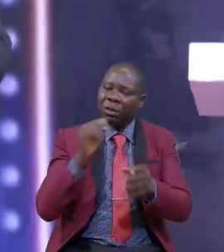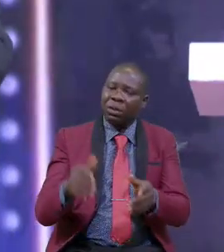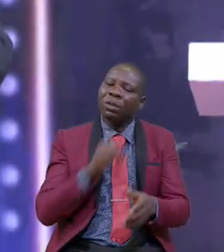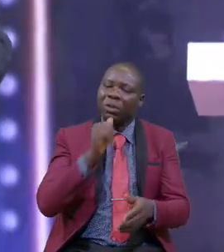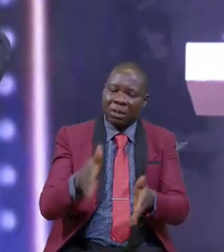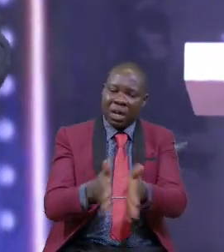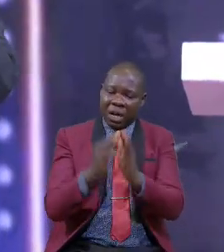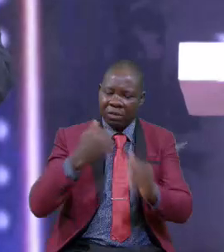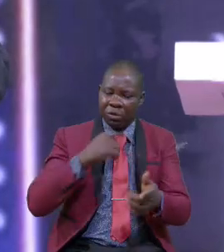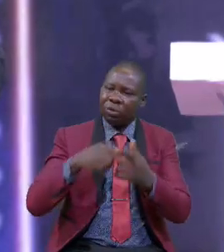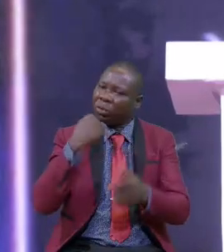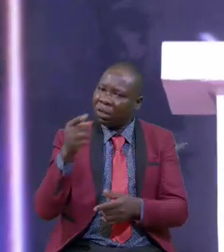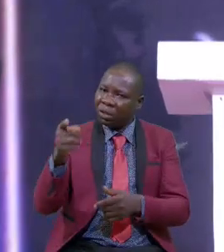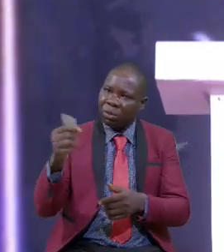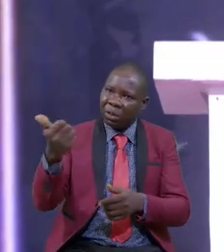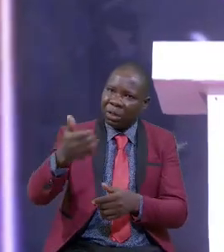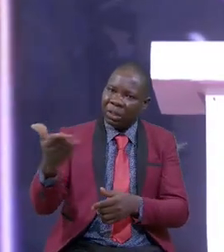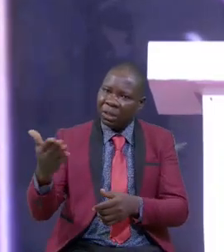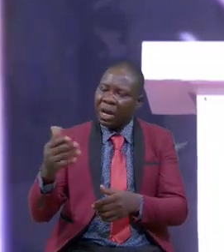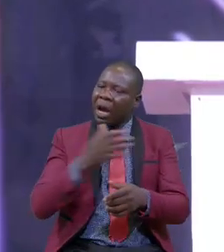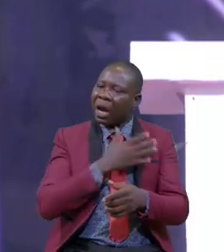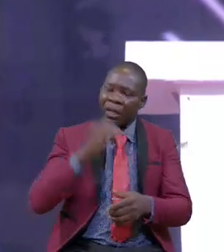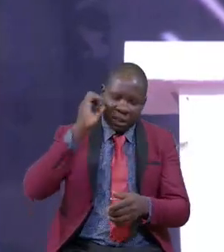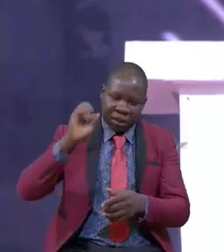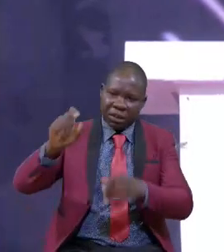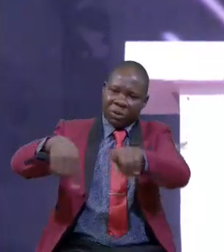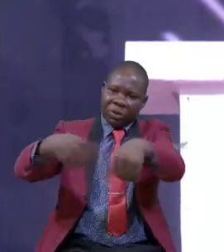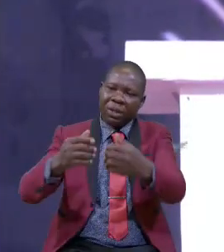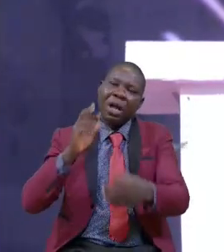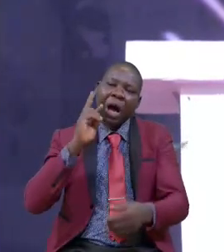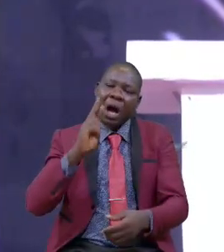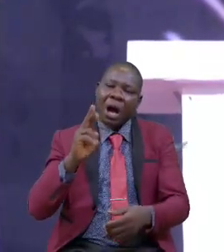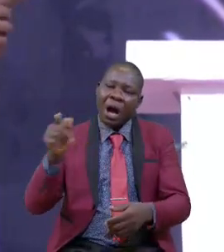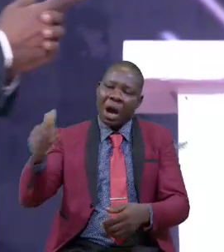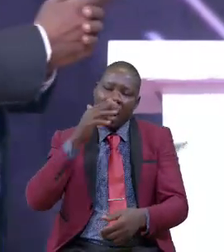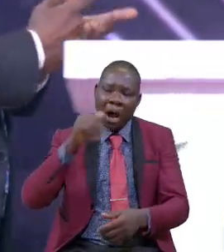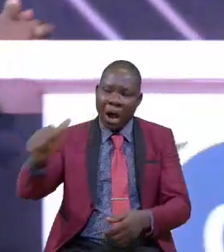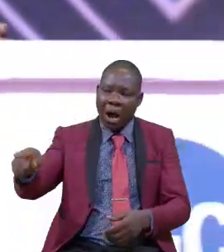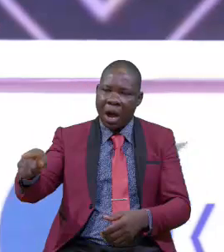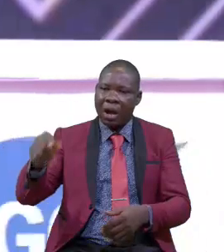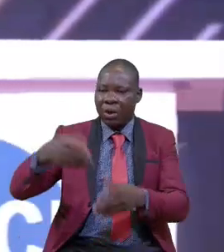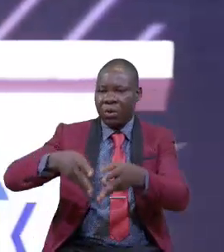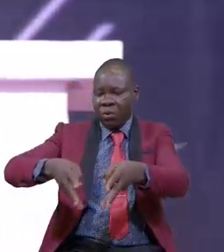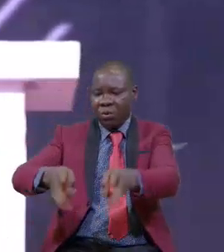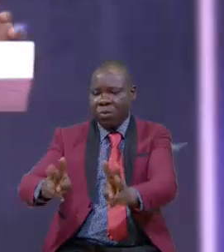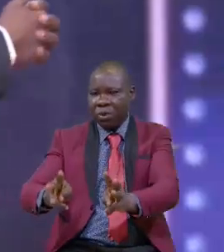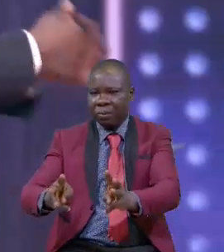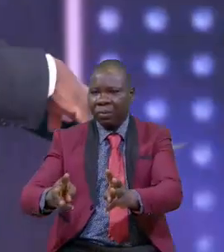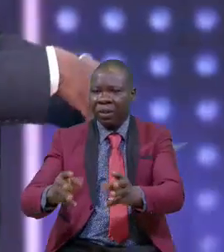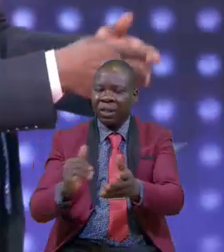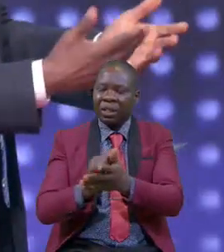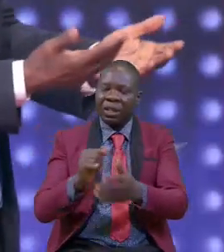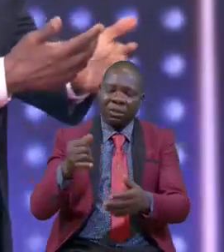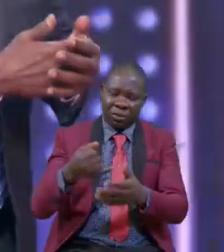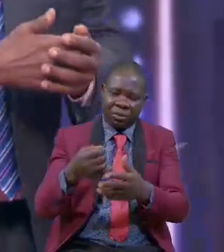after that, I received an invitation from Kenya that our brother minister was talking about. And